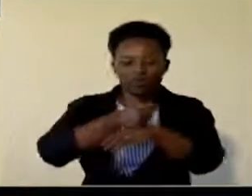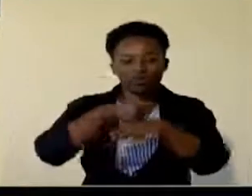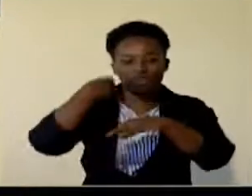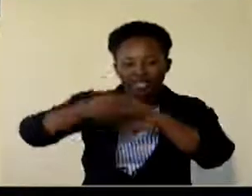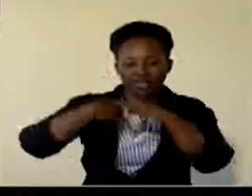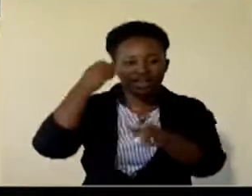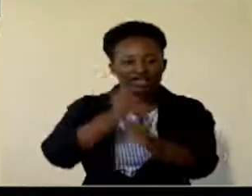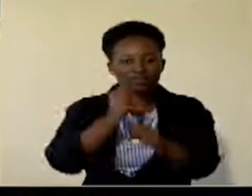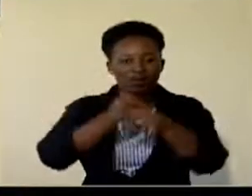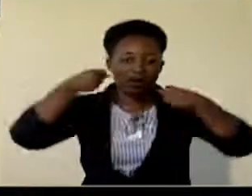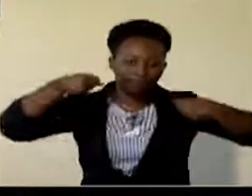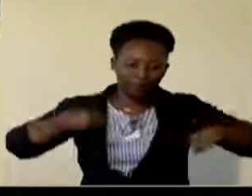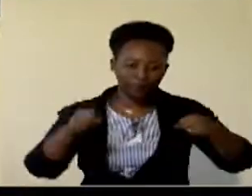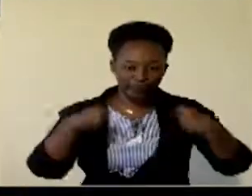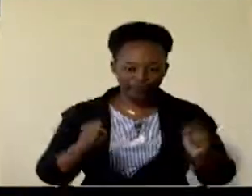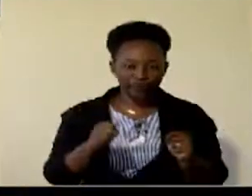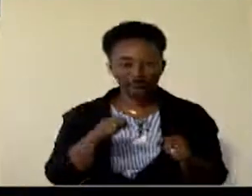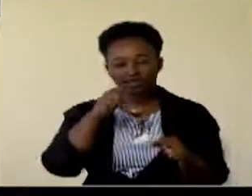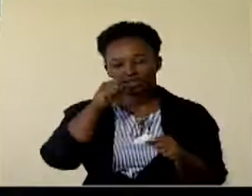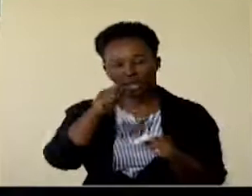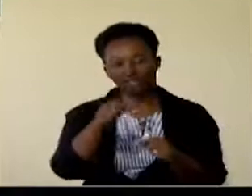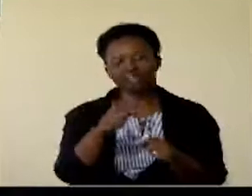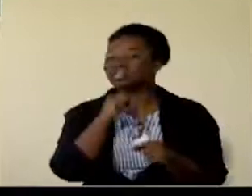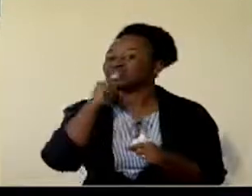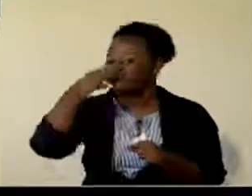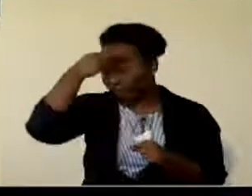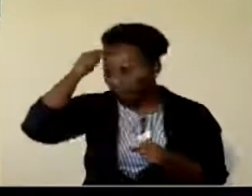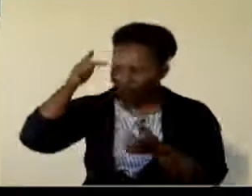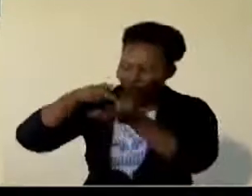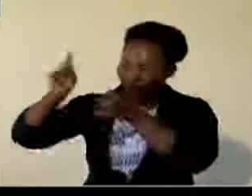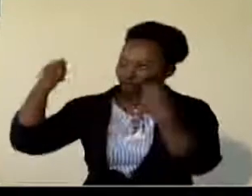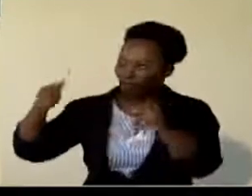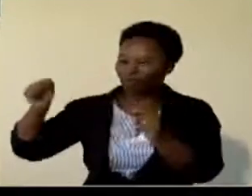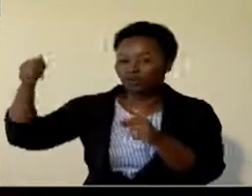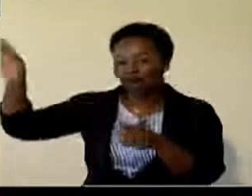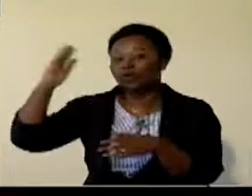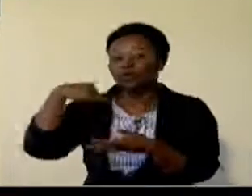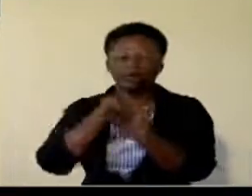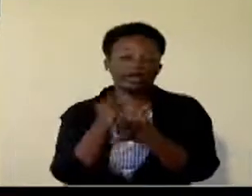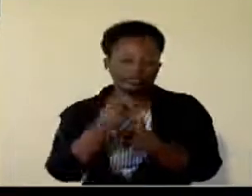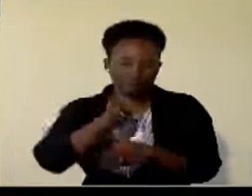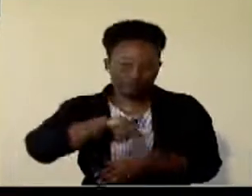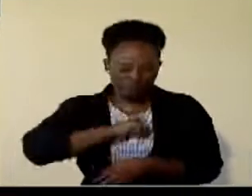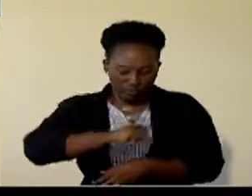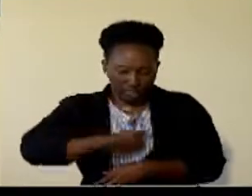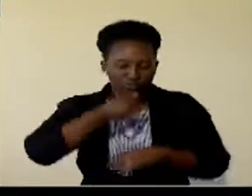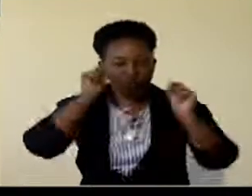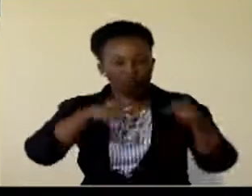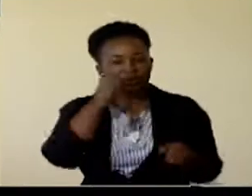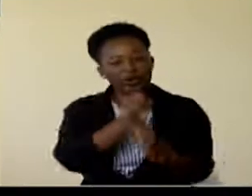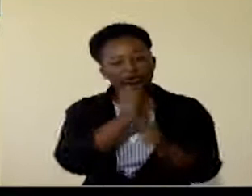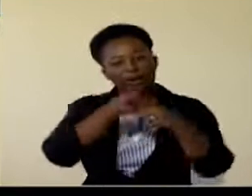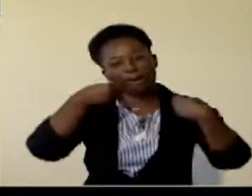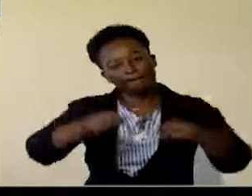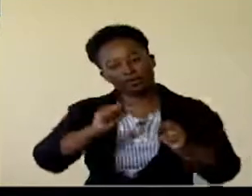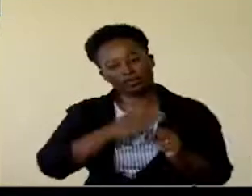that produce motorcycles, now there is no need of buying motorcycles because we can produce our own motorcycles. Now,